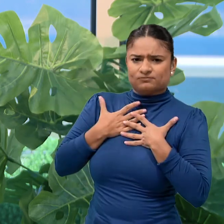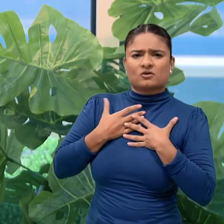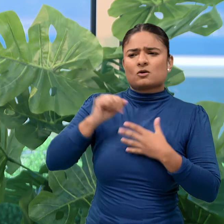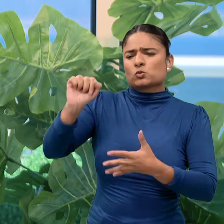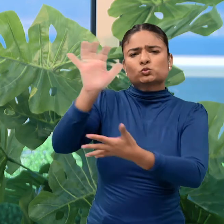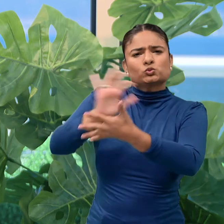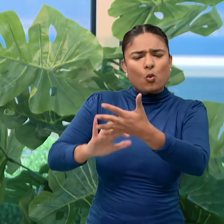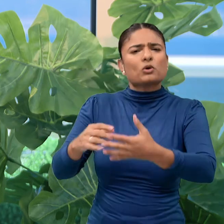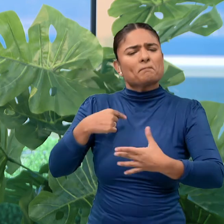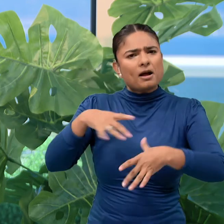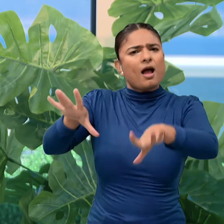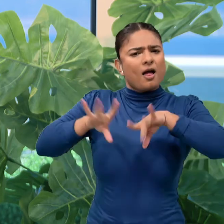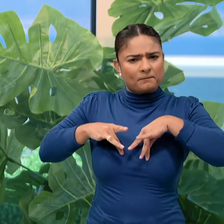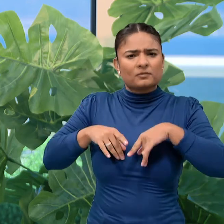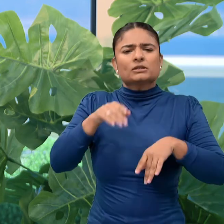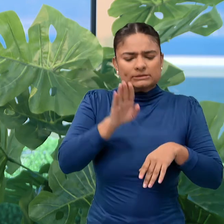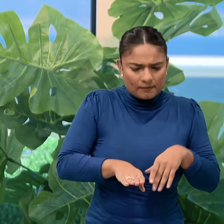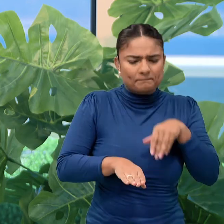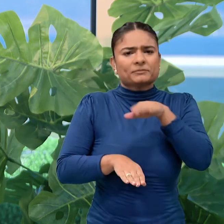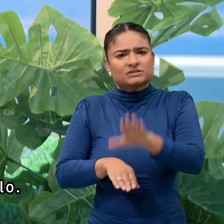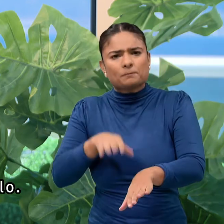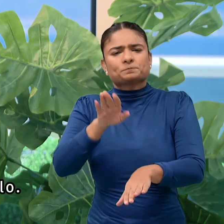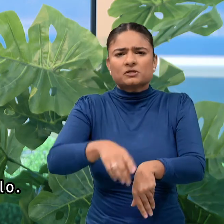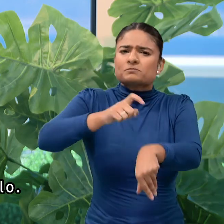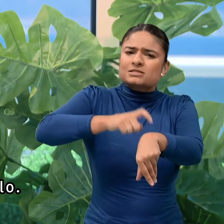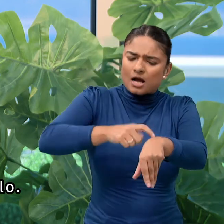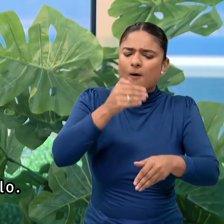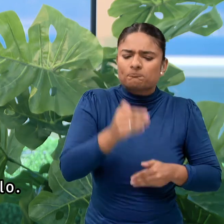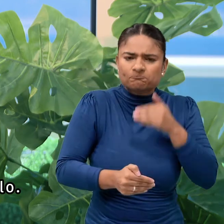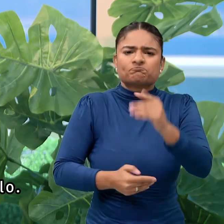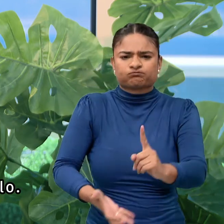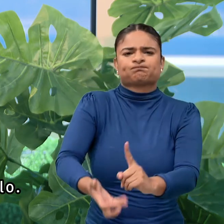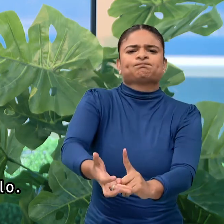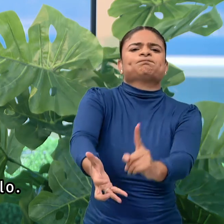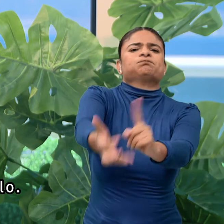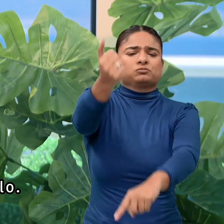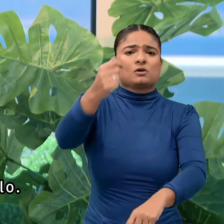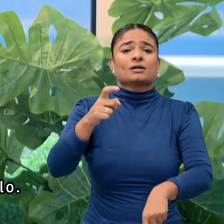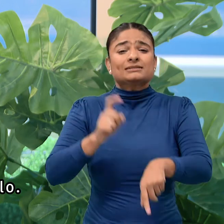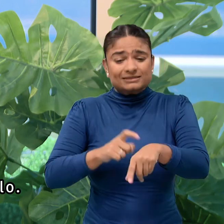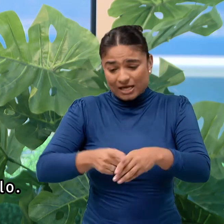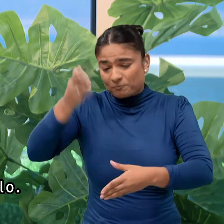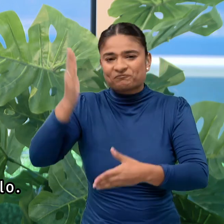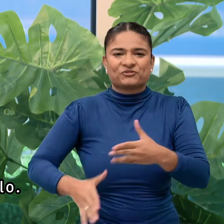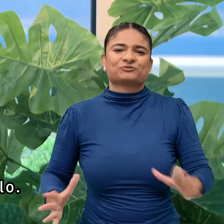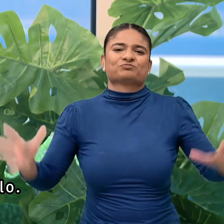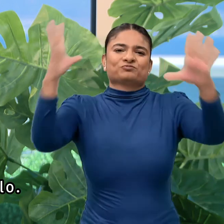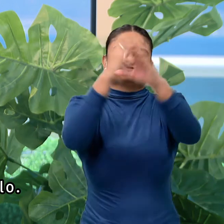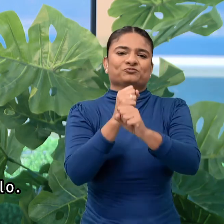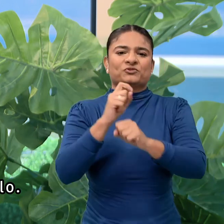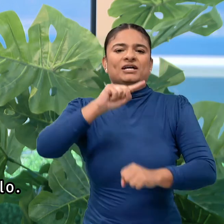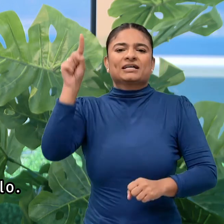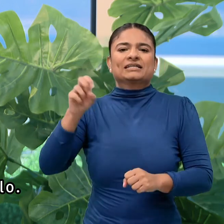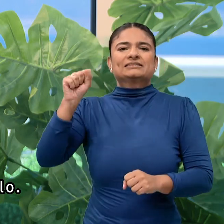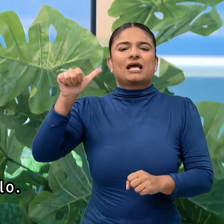en vir die inspirasie om dinge stap vir stap te neem. En om ons program af te eindig, luister ons na die klanke